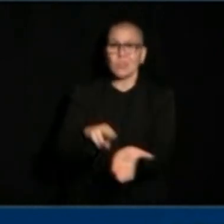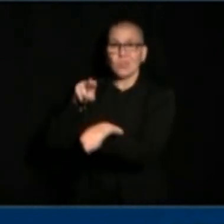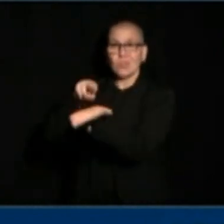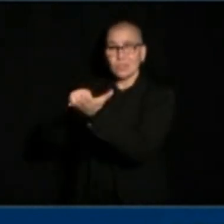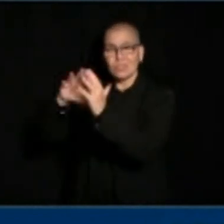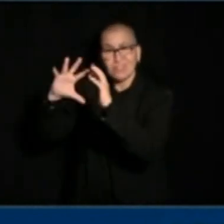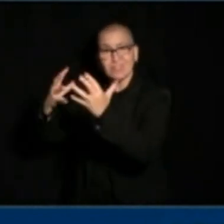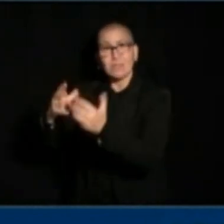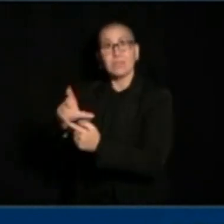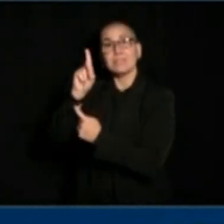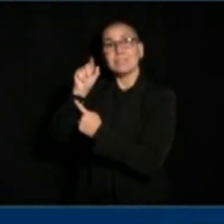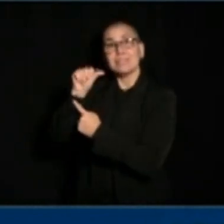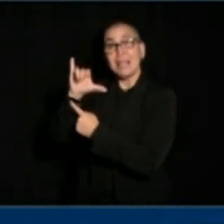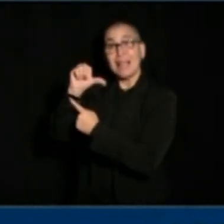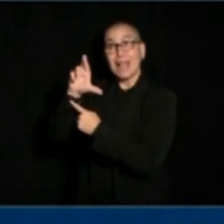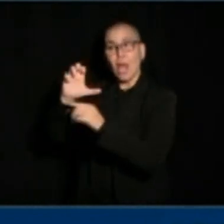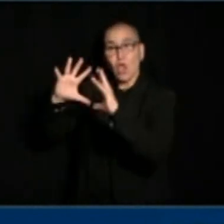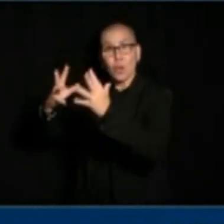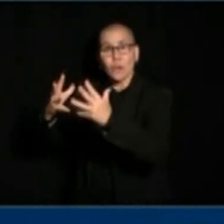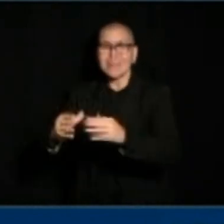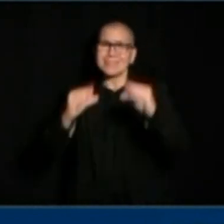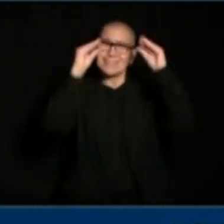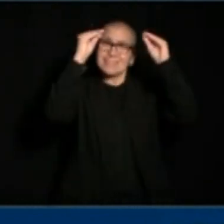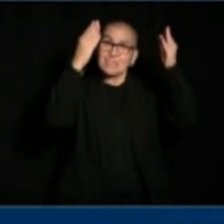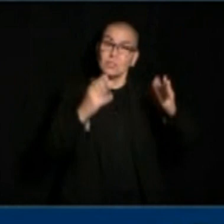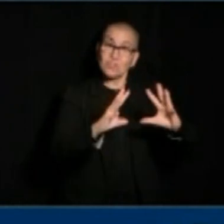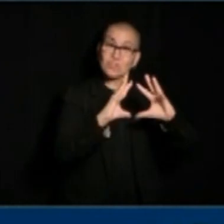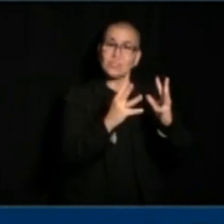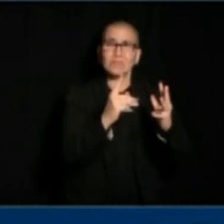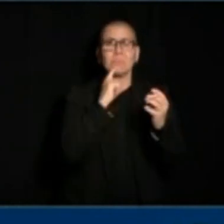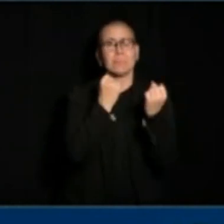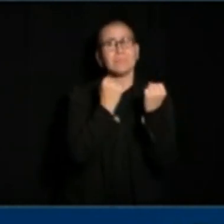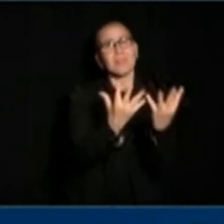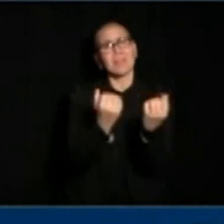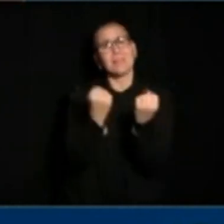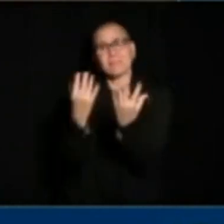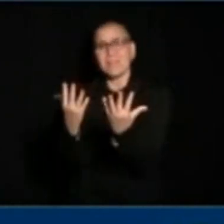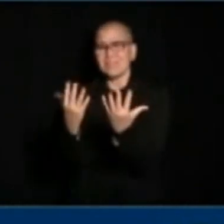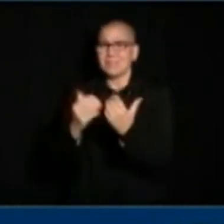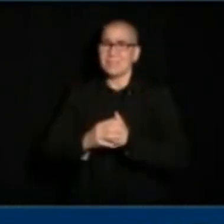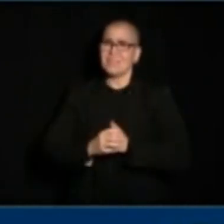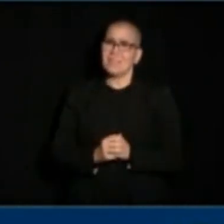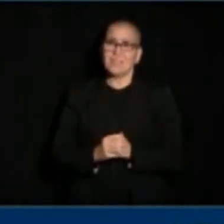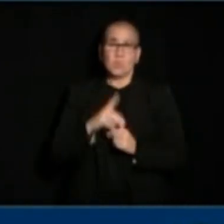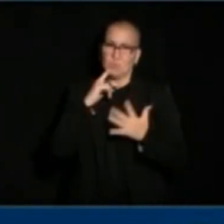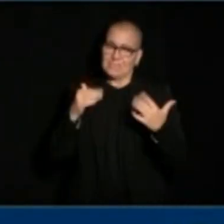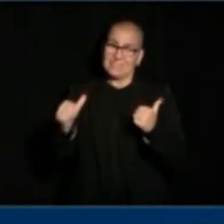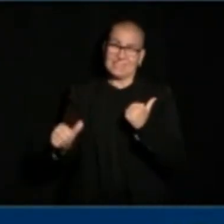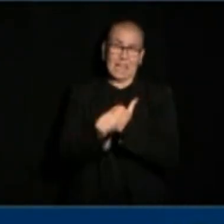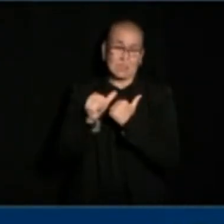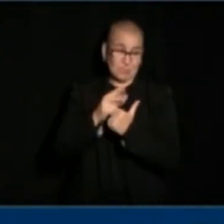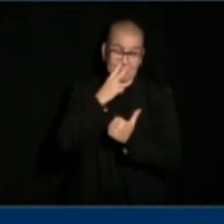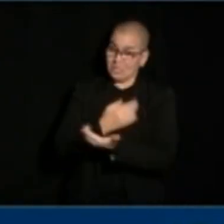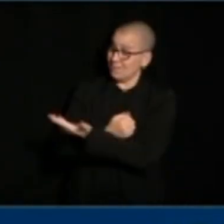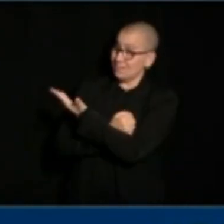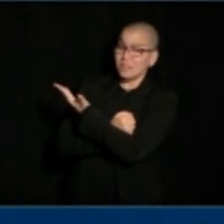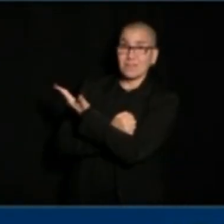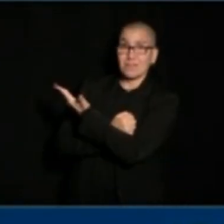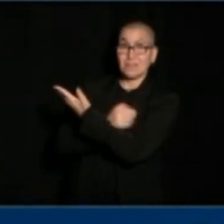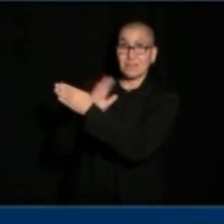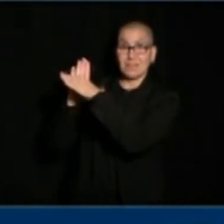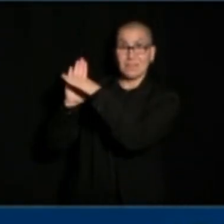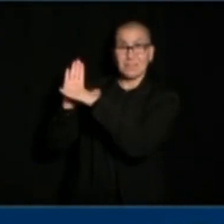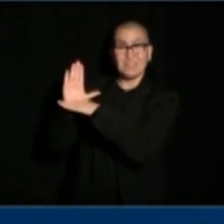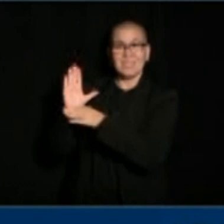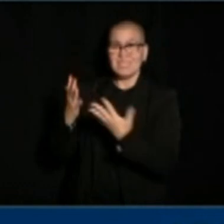and so many of our neighbors. We're at a dangerous point in this pandemic. As many of you have seen,